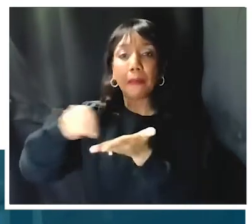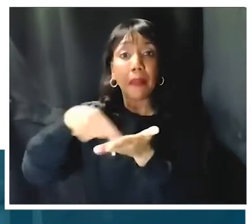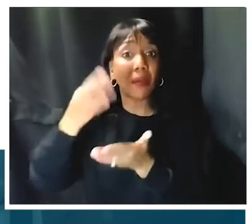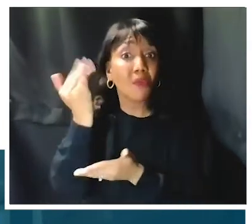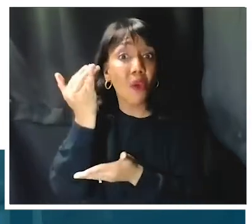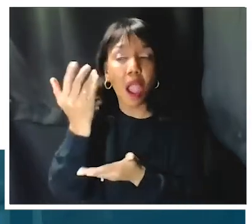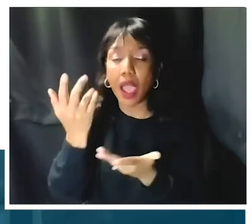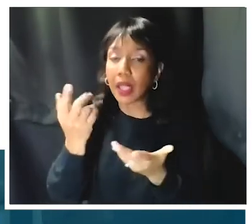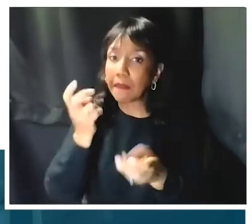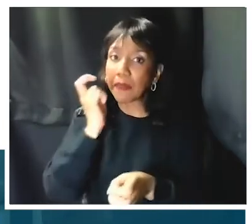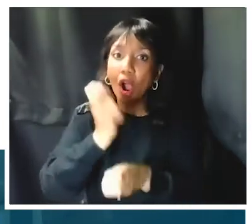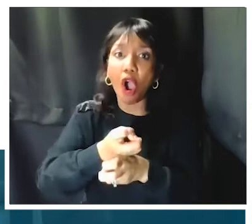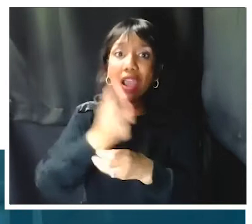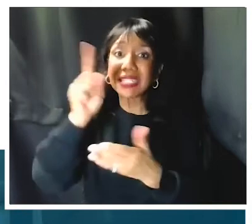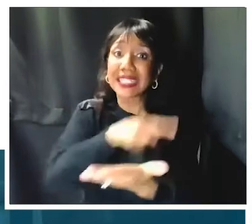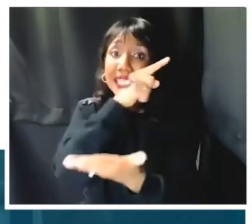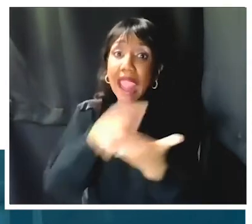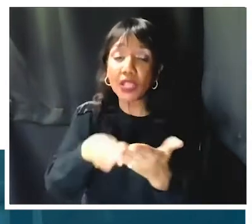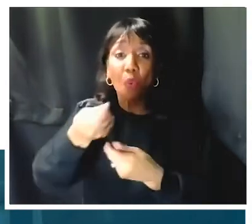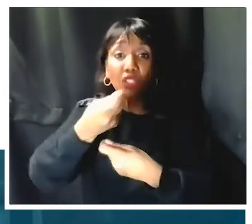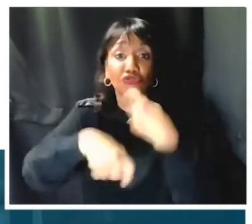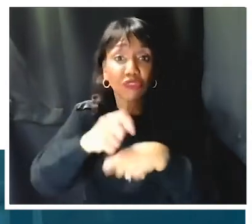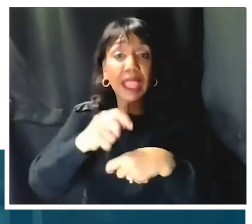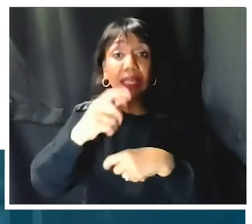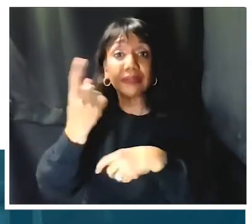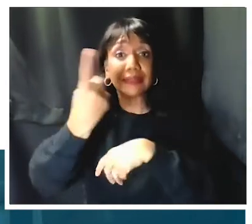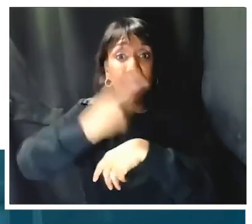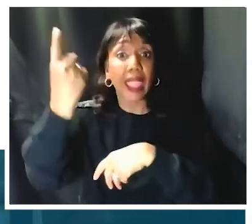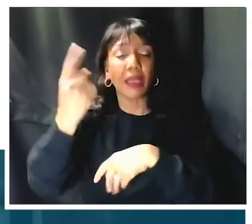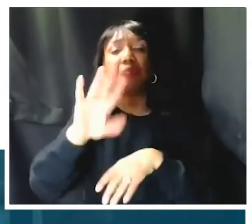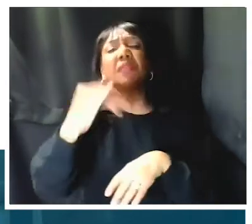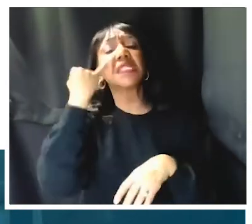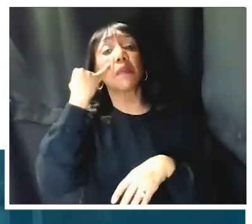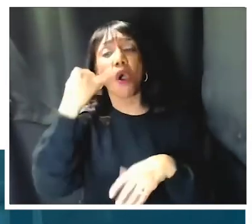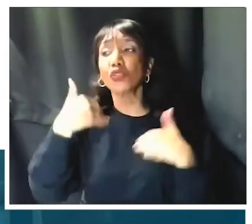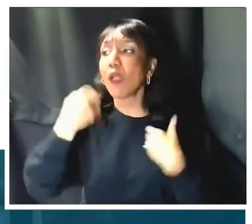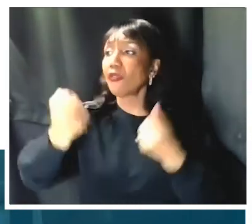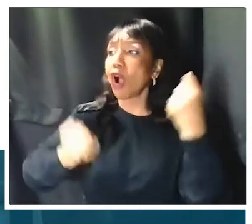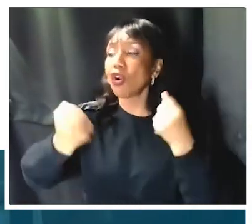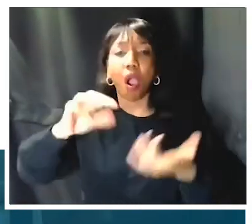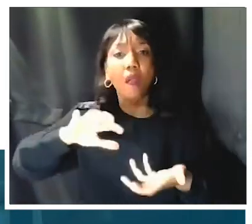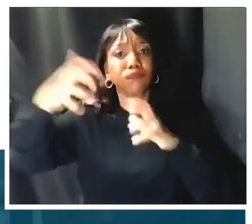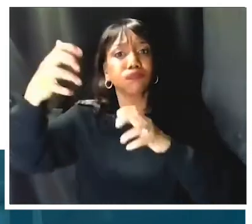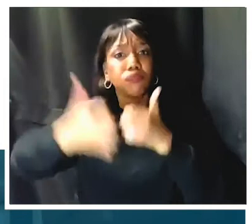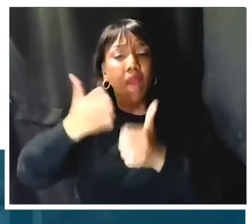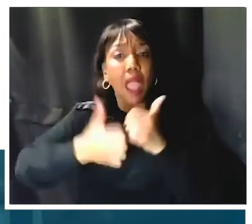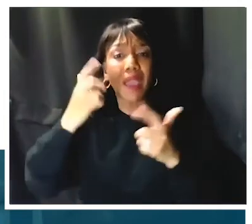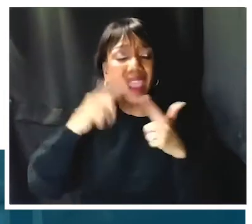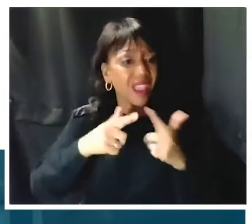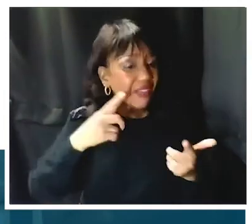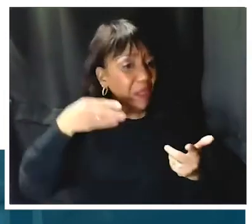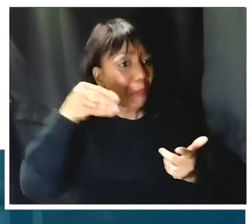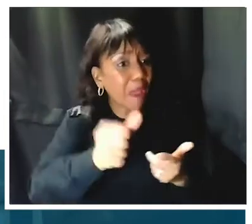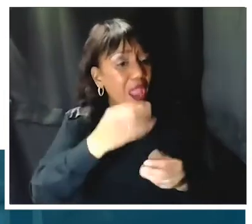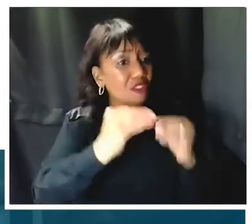because they may be difficult to cancel or change. Let us say you have car trouble and you have to pay an unexpected